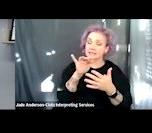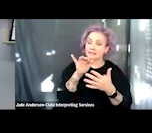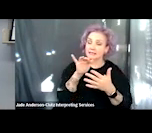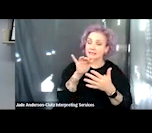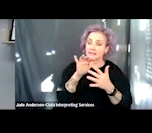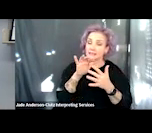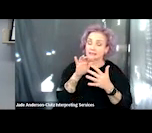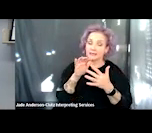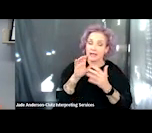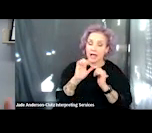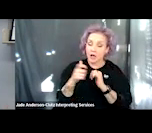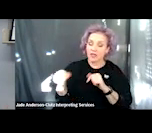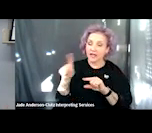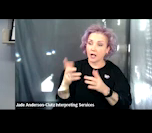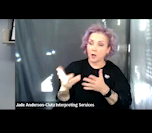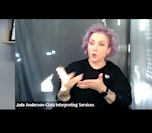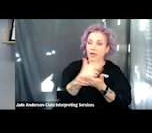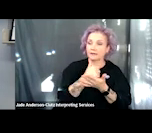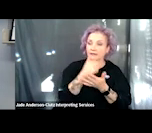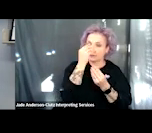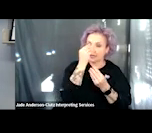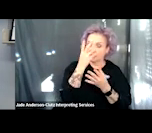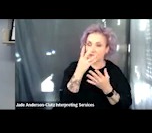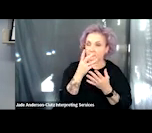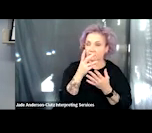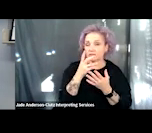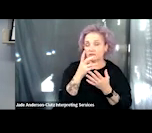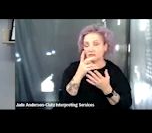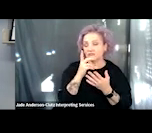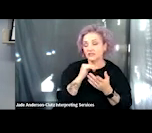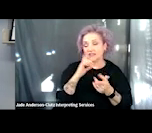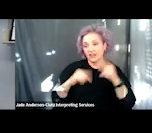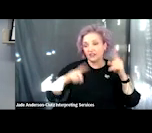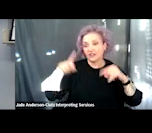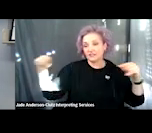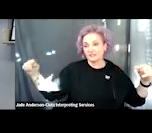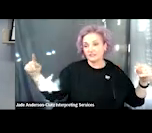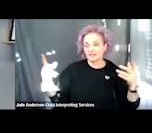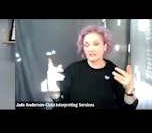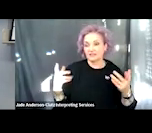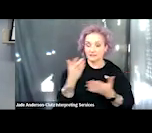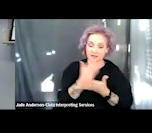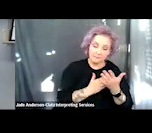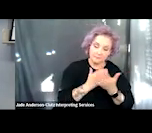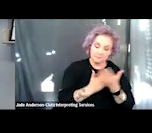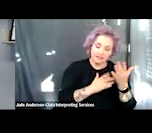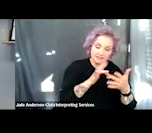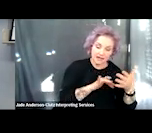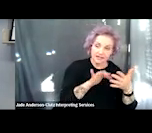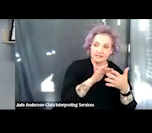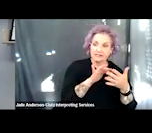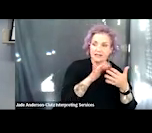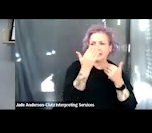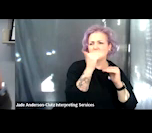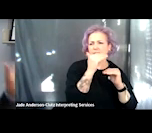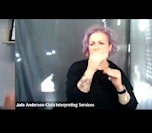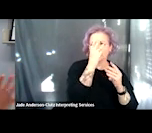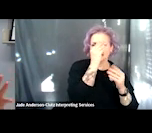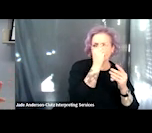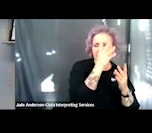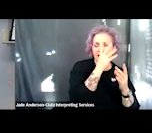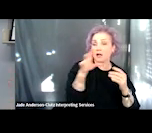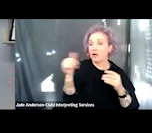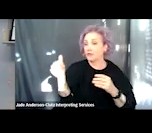of an information, whereas some studies, like, there aren't as much data for us to actually make these associations. And